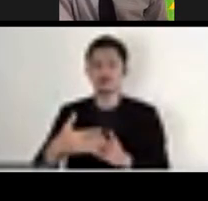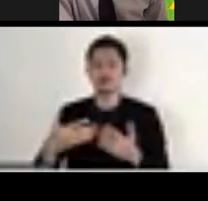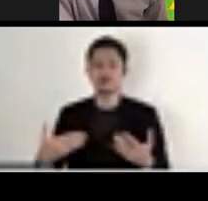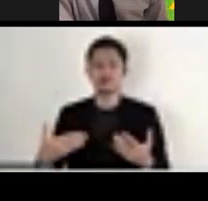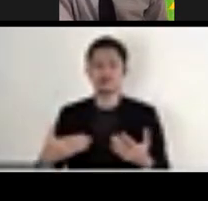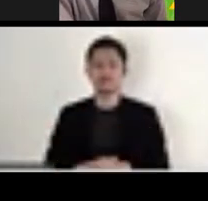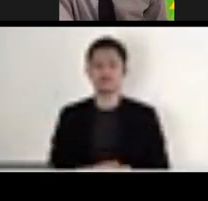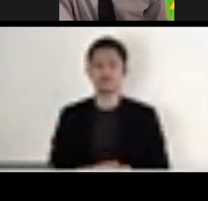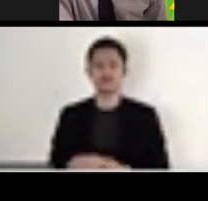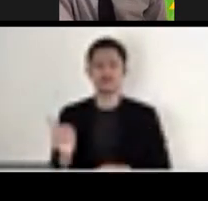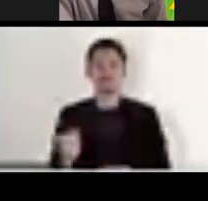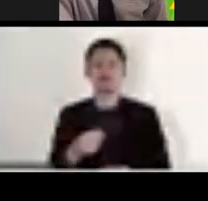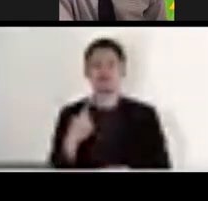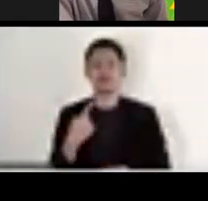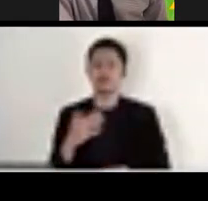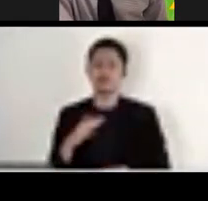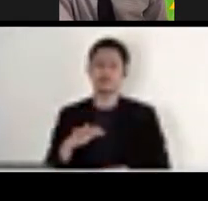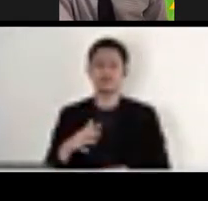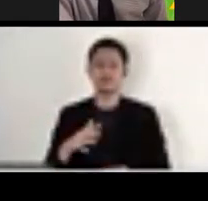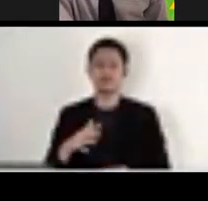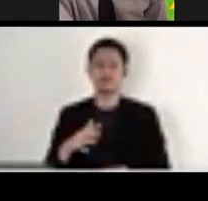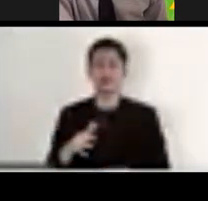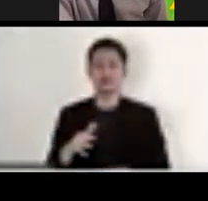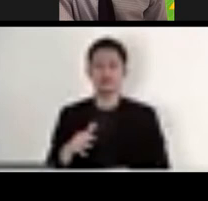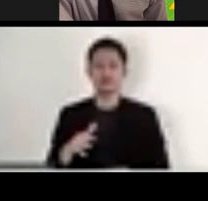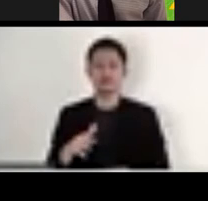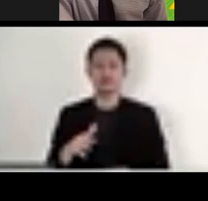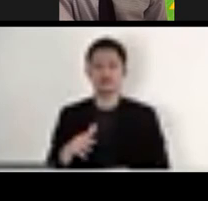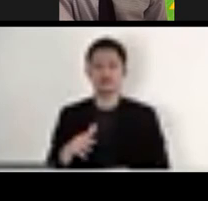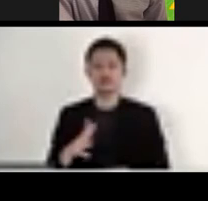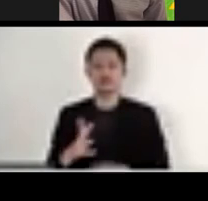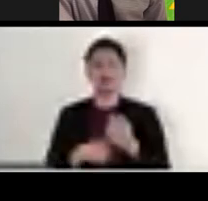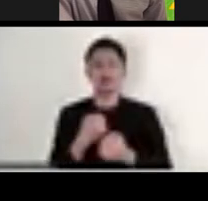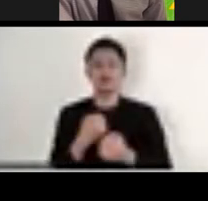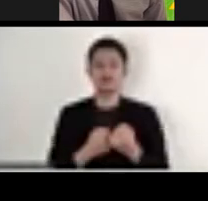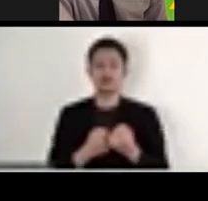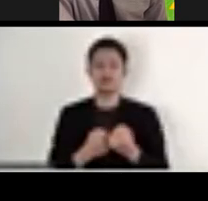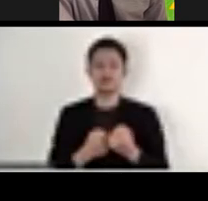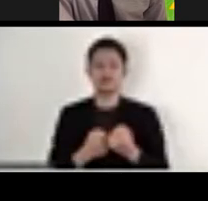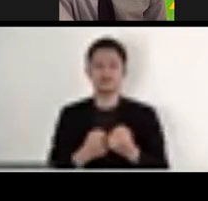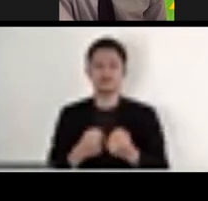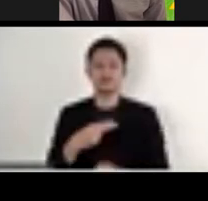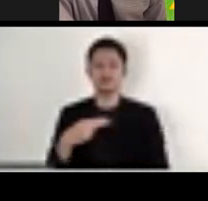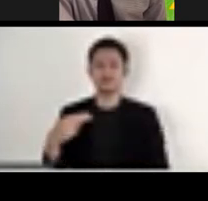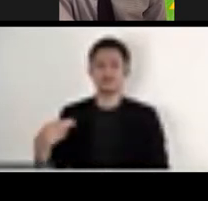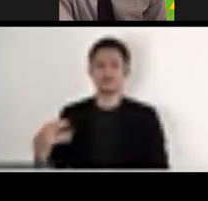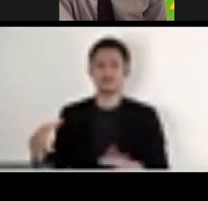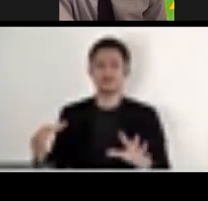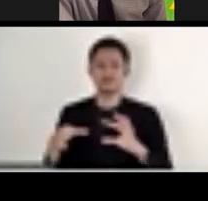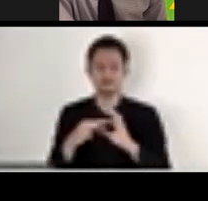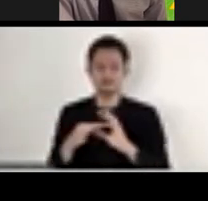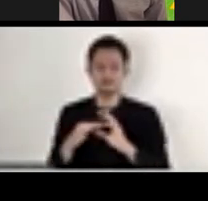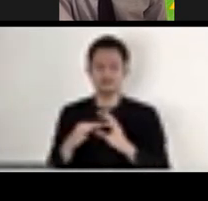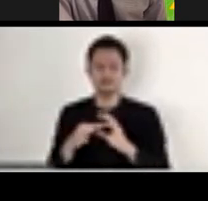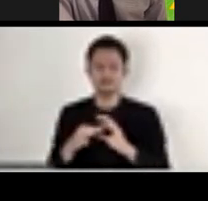were were in the challenge Indonesia seri wentworth